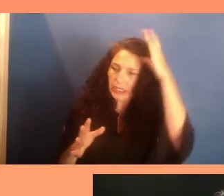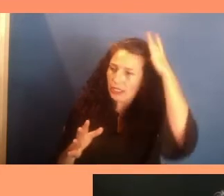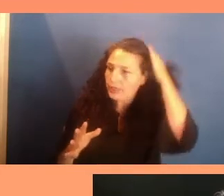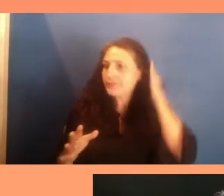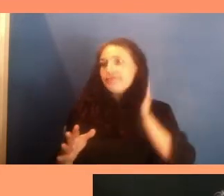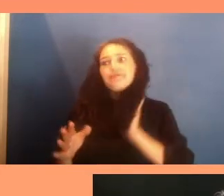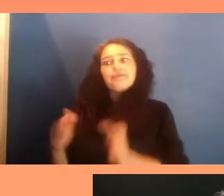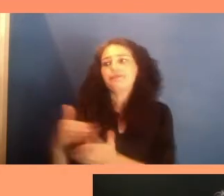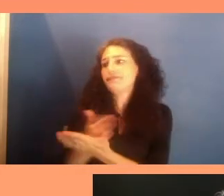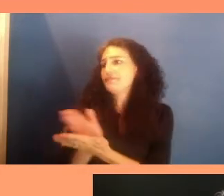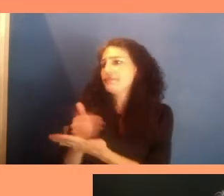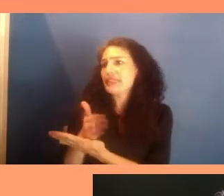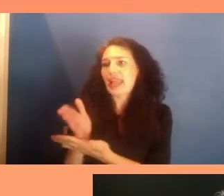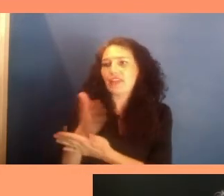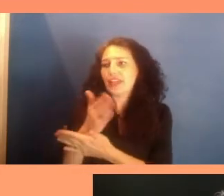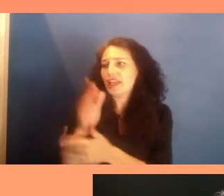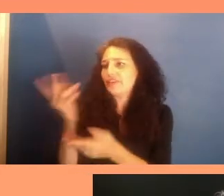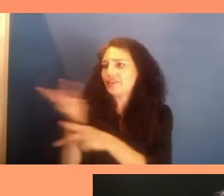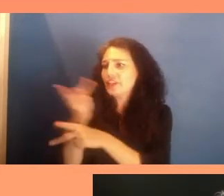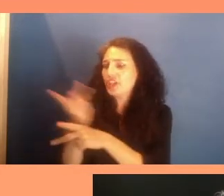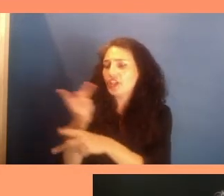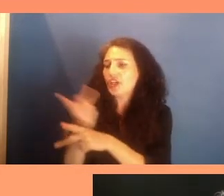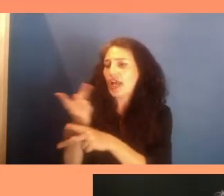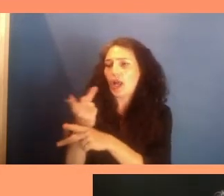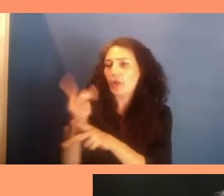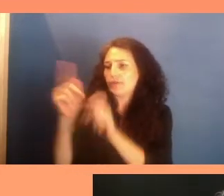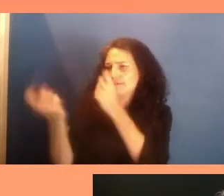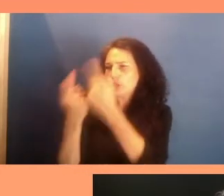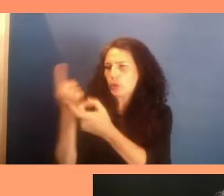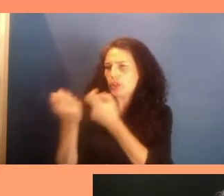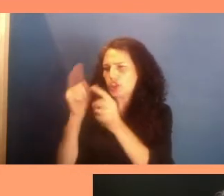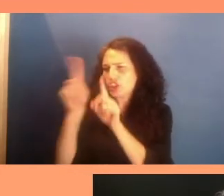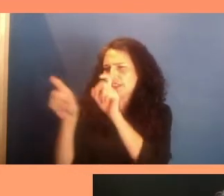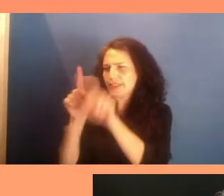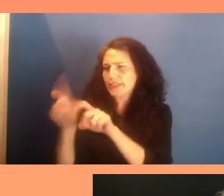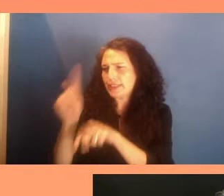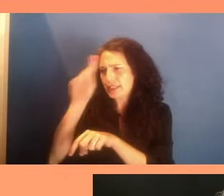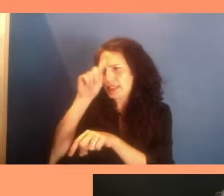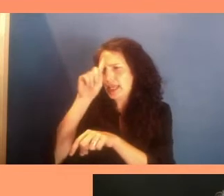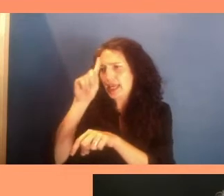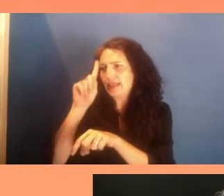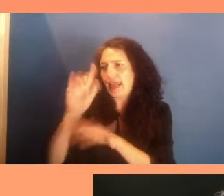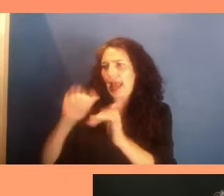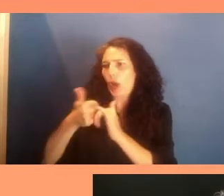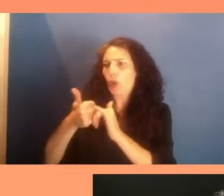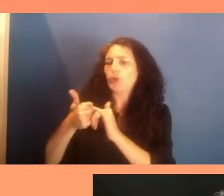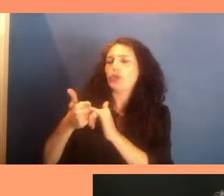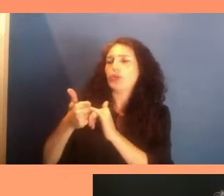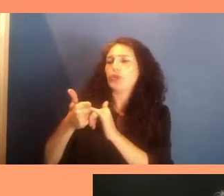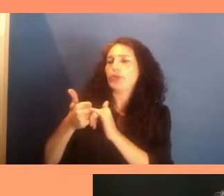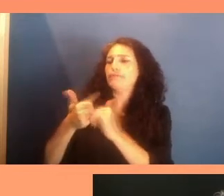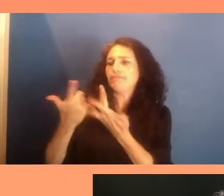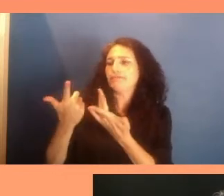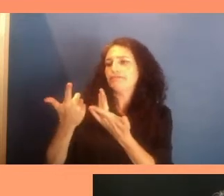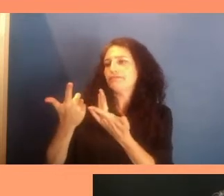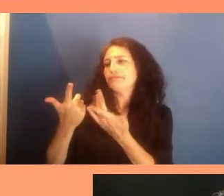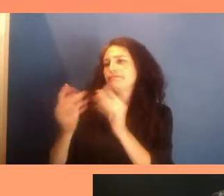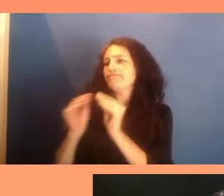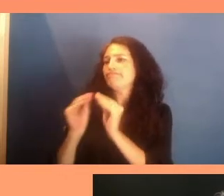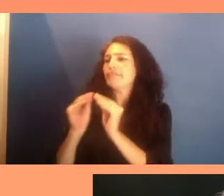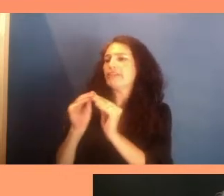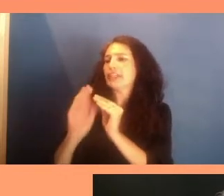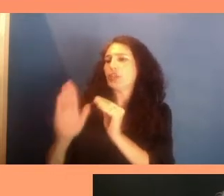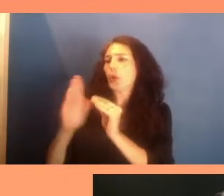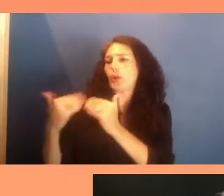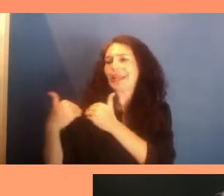navigate these questions and identify and sharpen their own accountability practice. And that if we could help